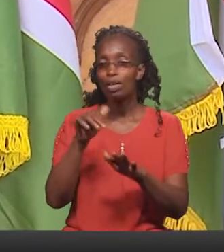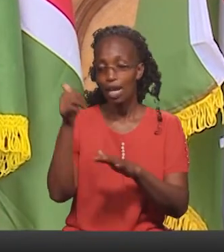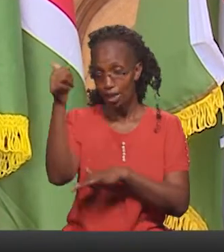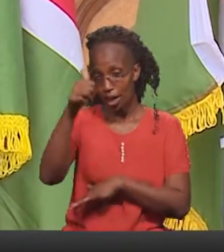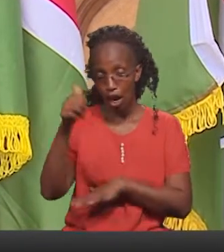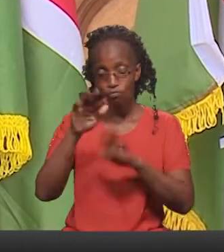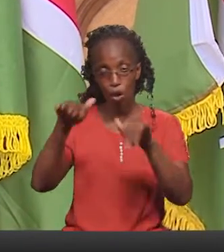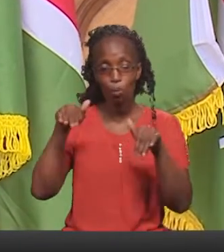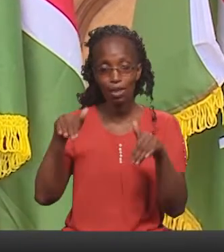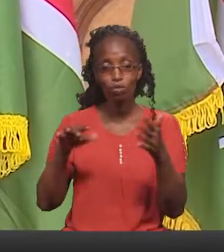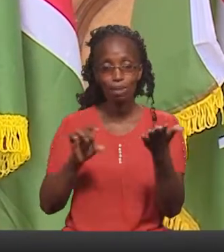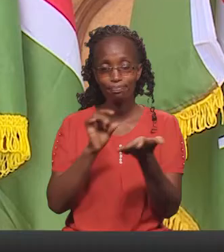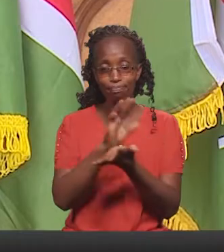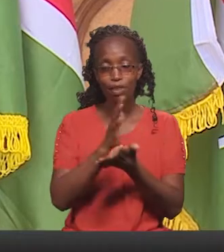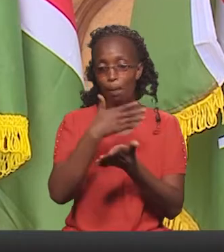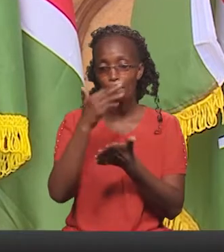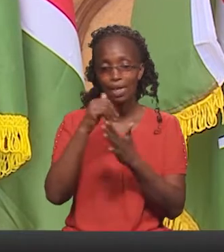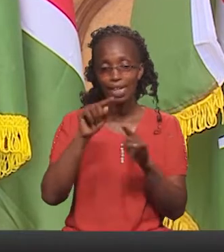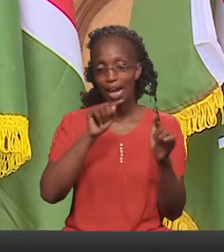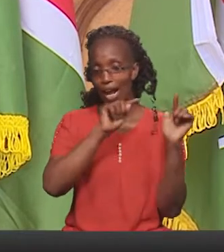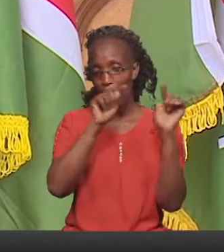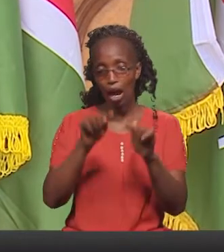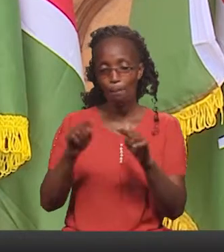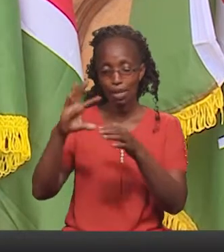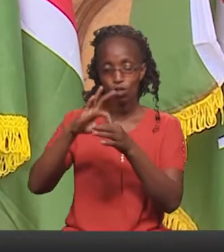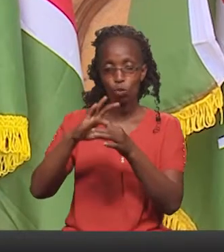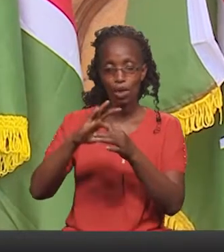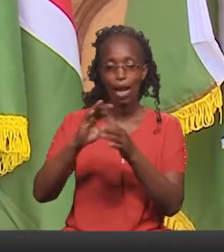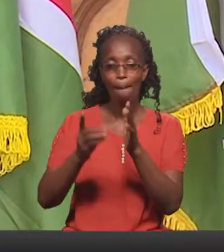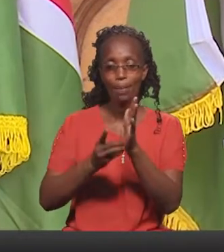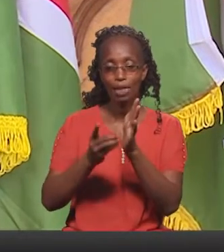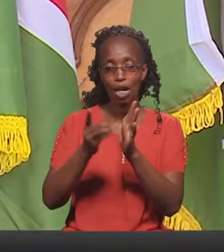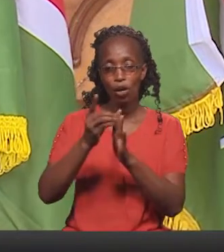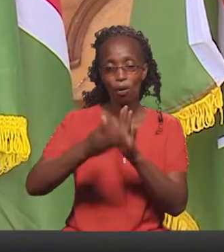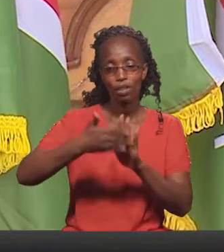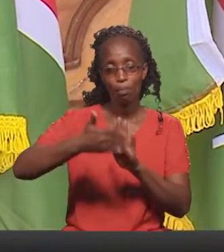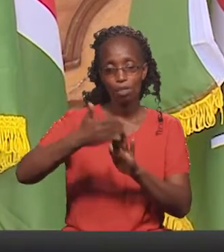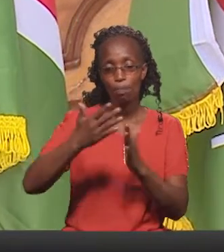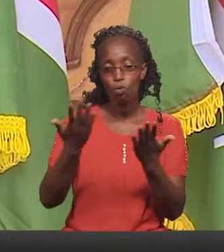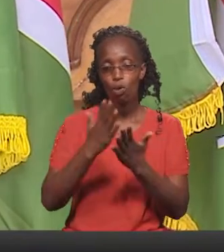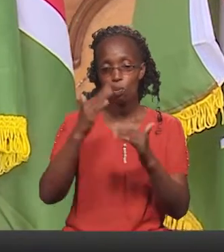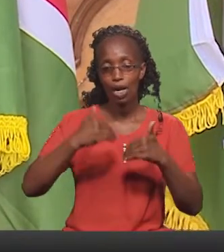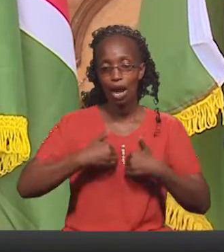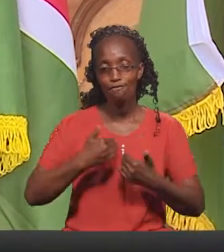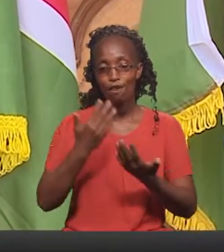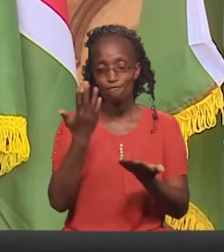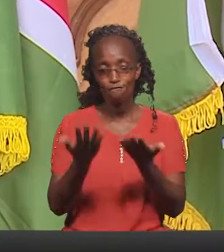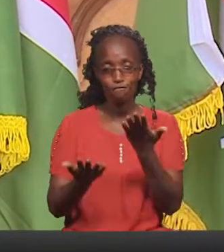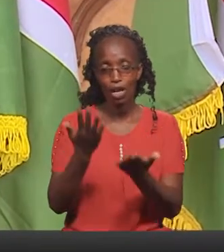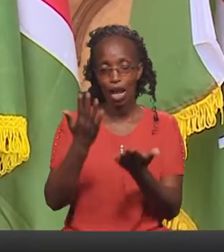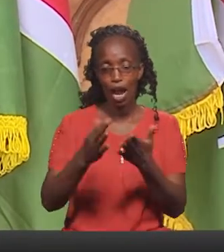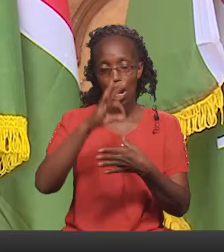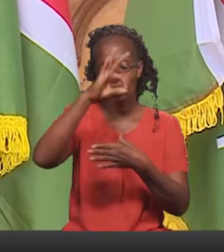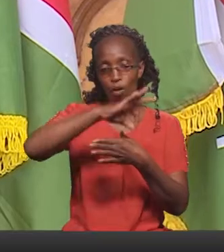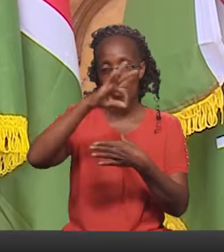hivyo usingoje utupo nje, tunakuomba ya kwamba we njoo hapa Maendeleo Chap Chap Party, mahali tutakuwa na free and fair nomination